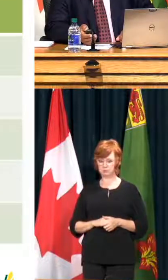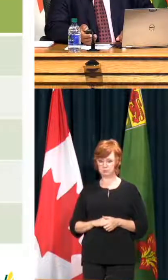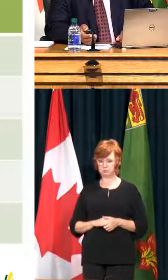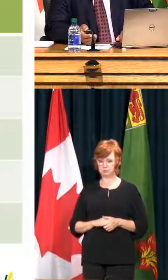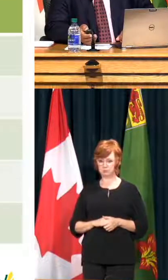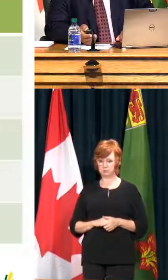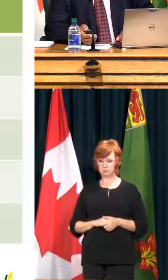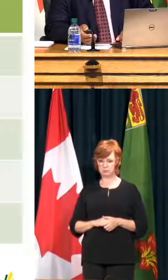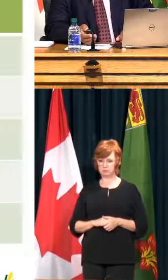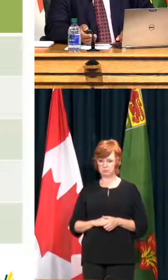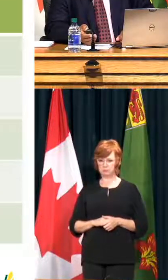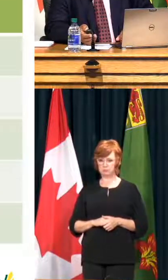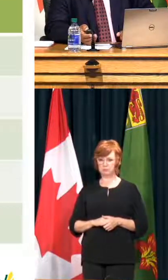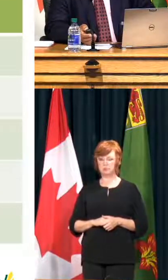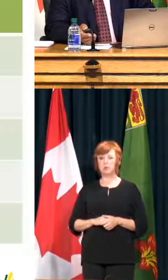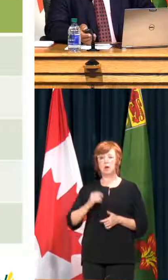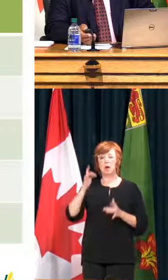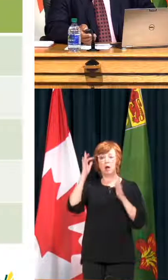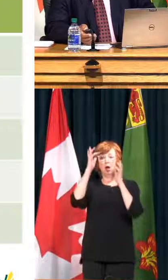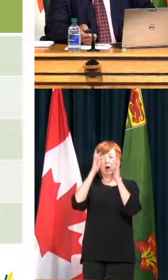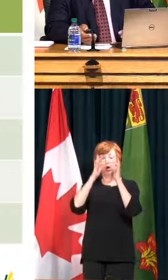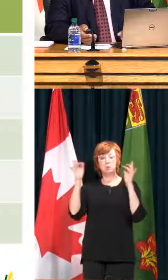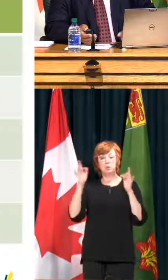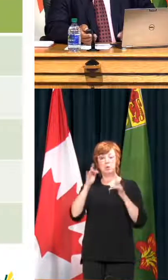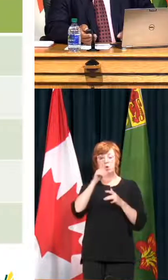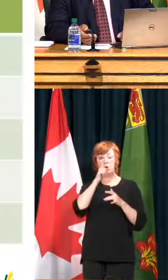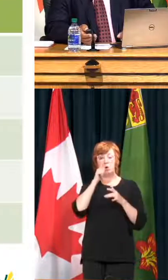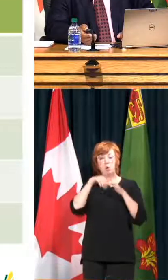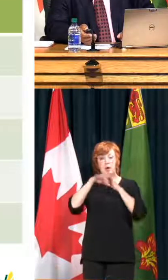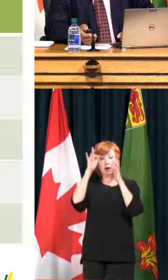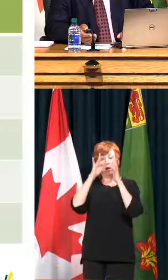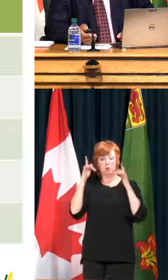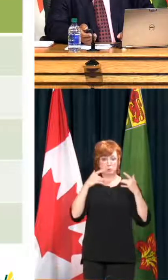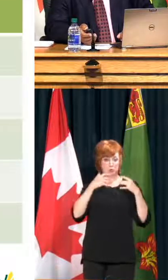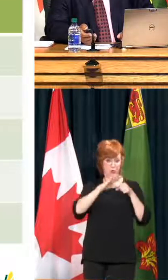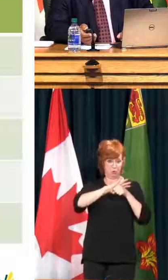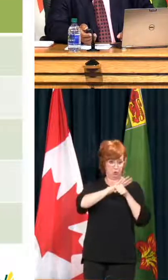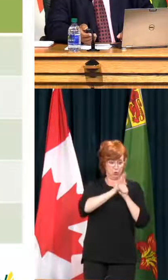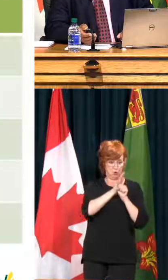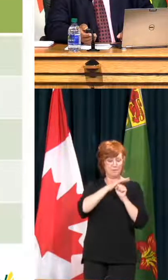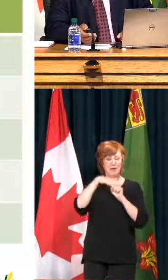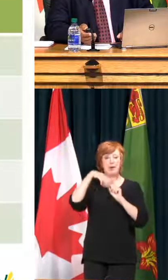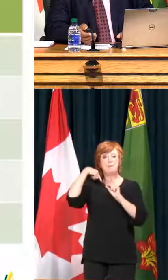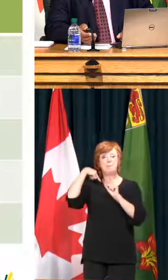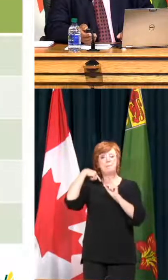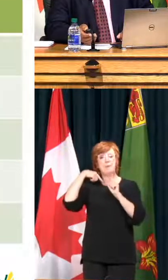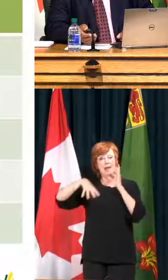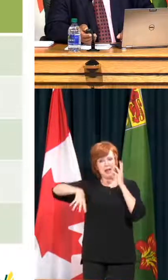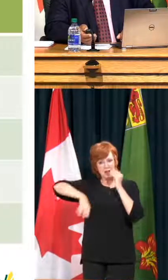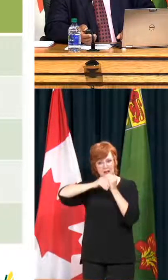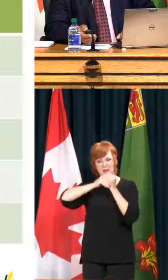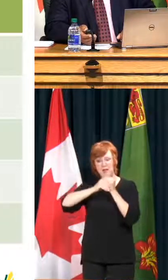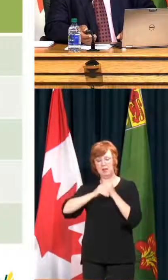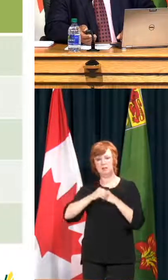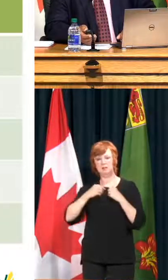underlying conditions are very similar, but you can be perfectly healthy and still have a serious outcome.